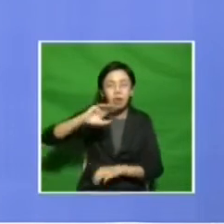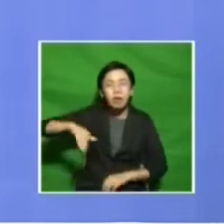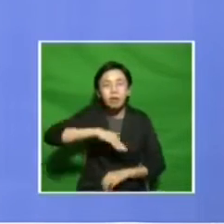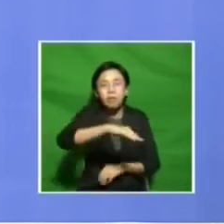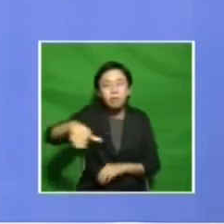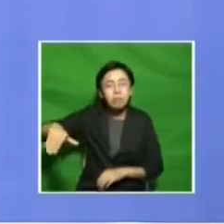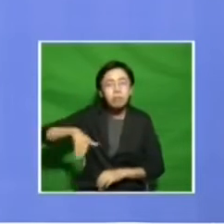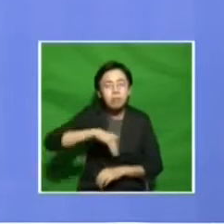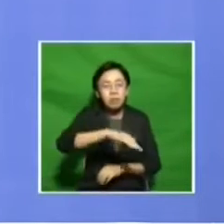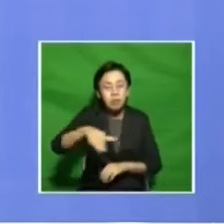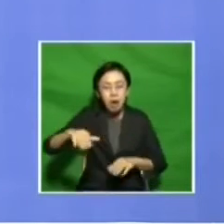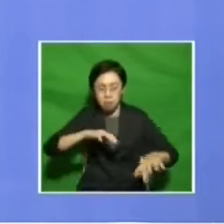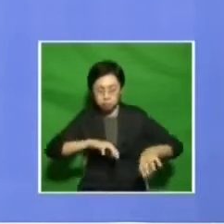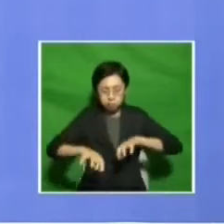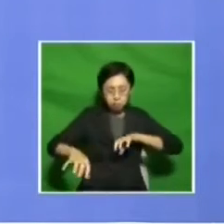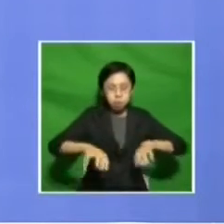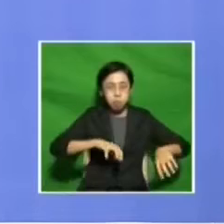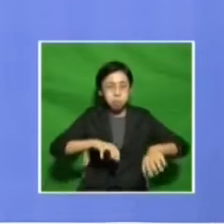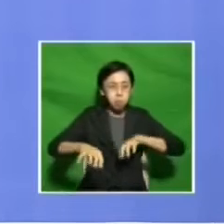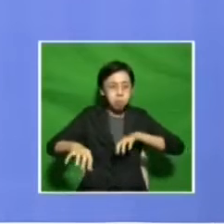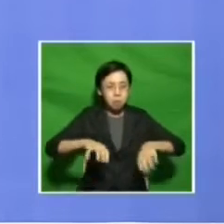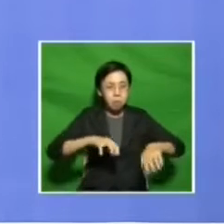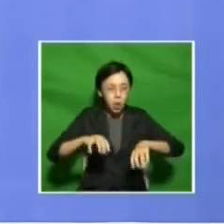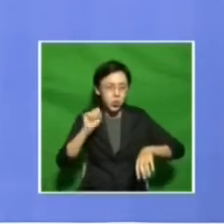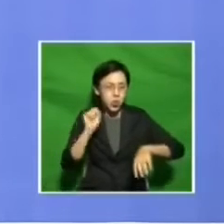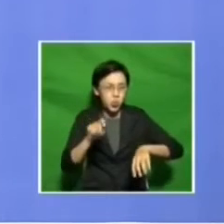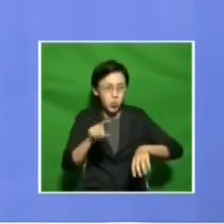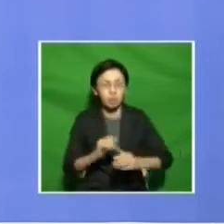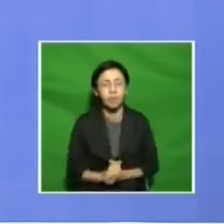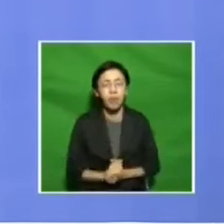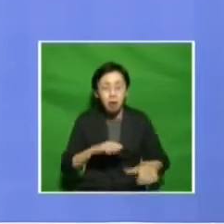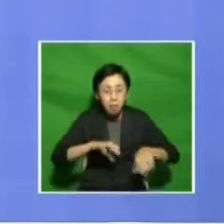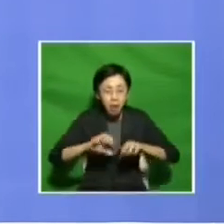situation, which will be in effect from midnight tonight.